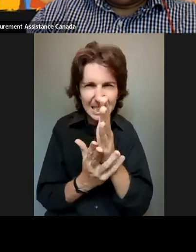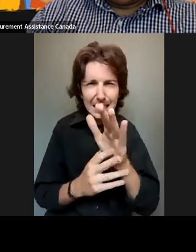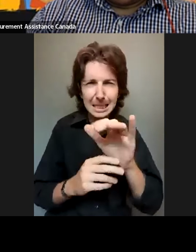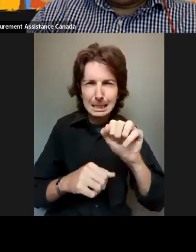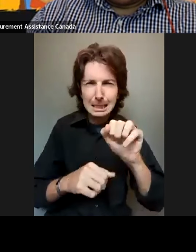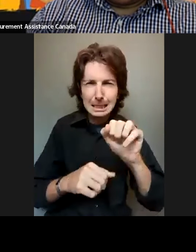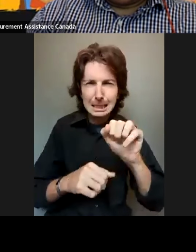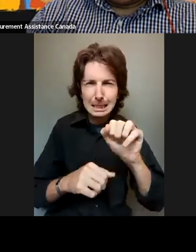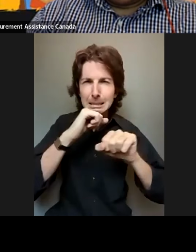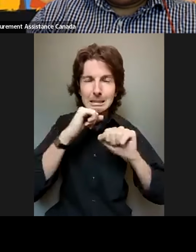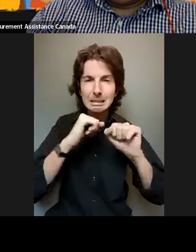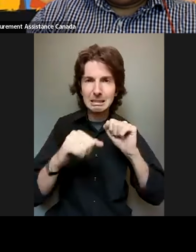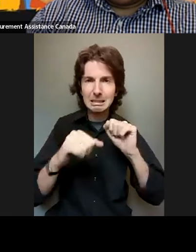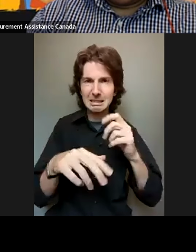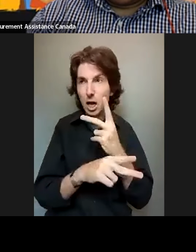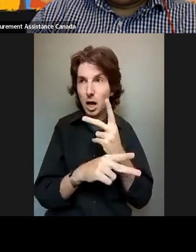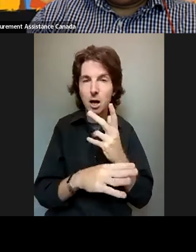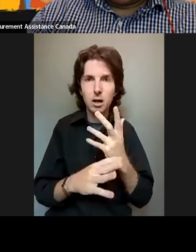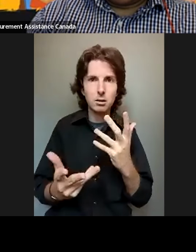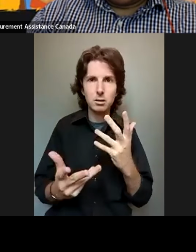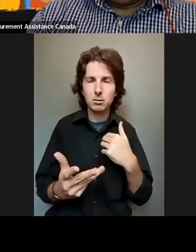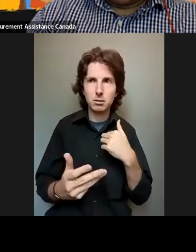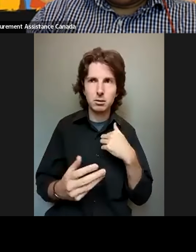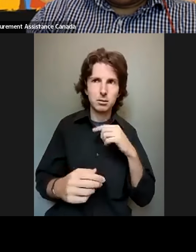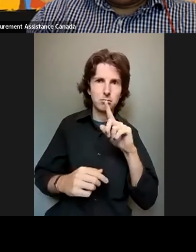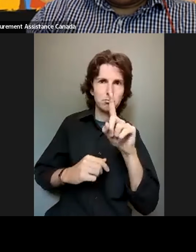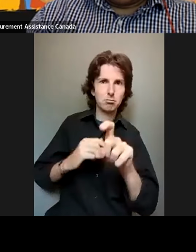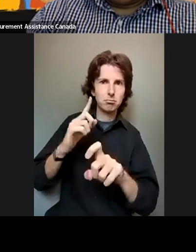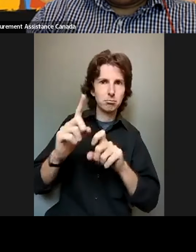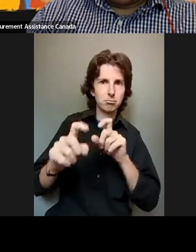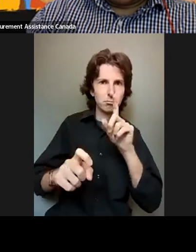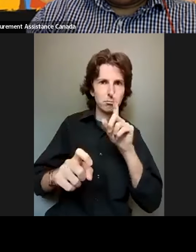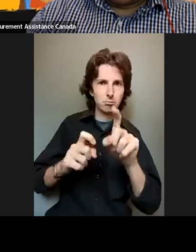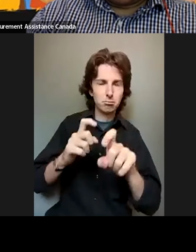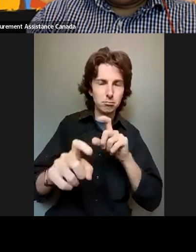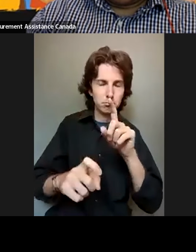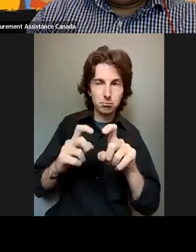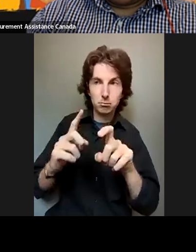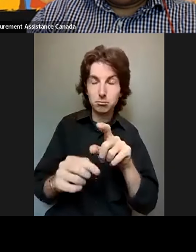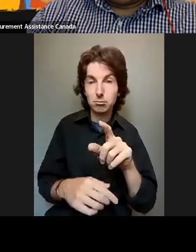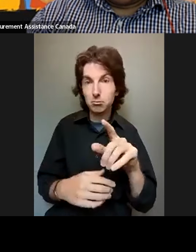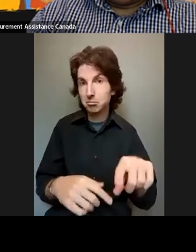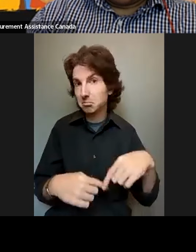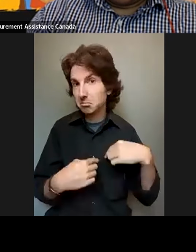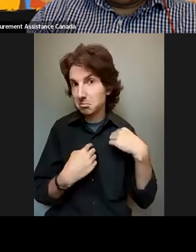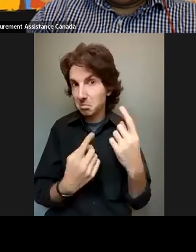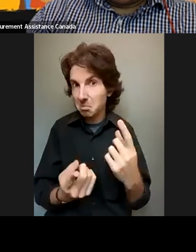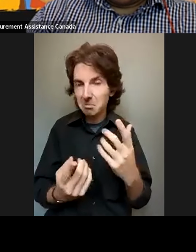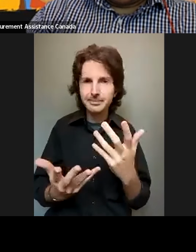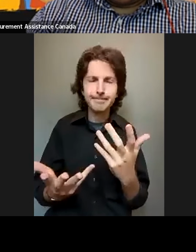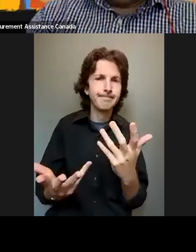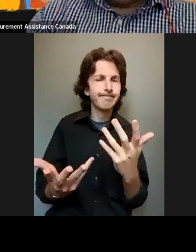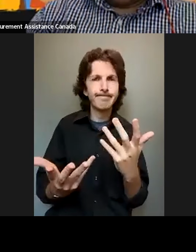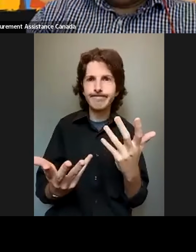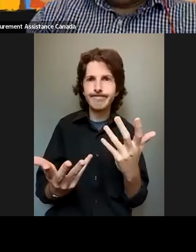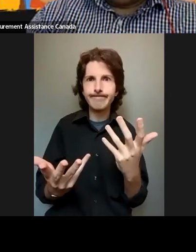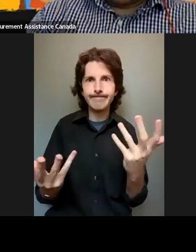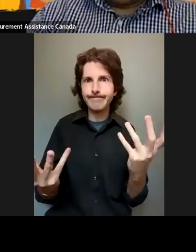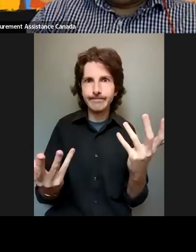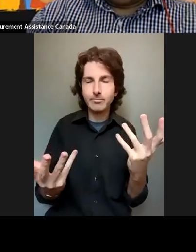I threw quite a few questions at you. In the beginning, you had given this, the pie